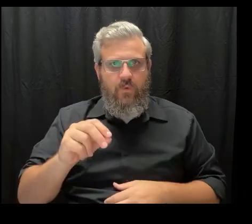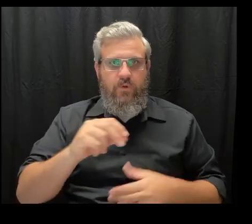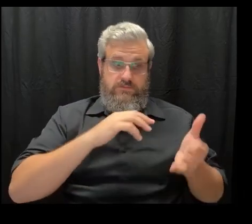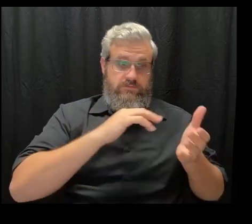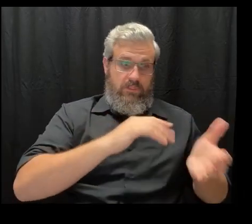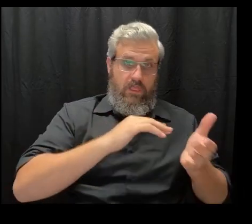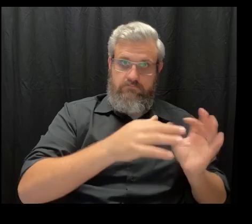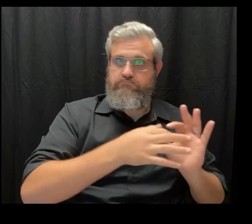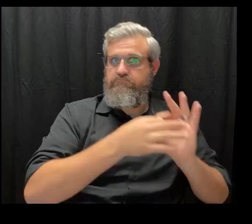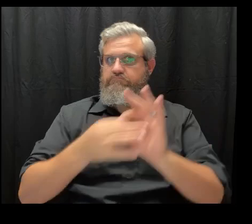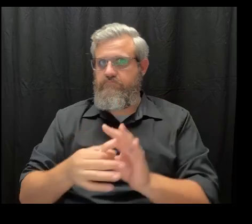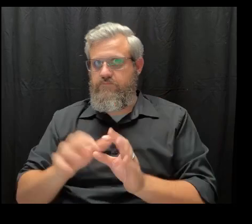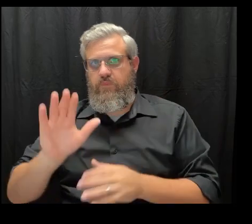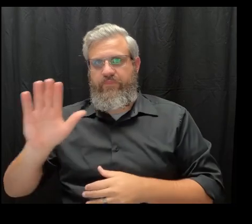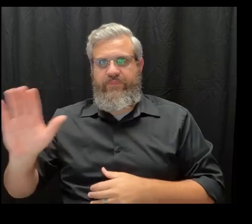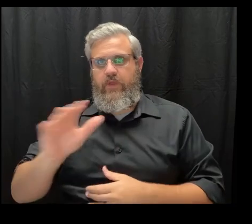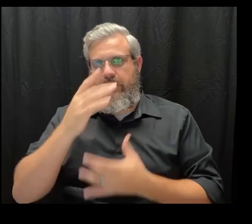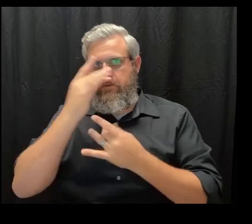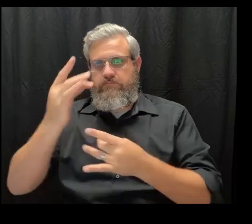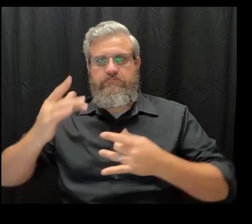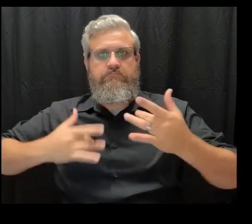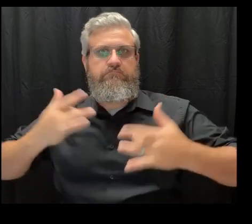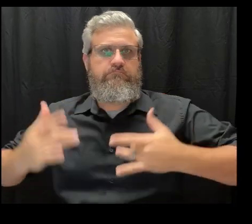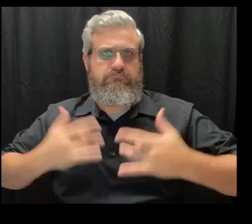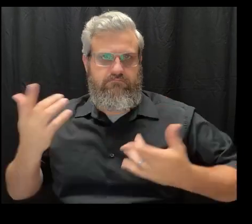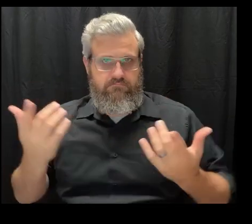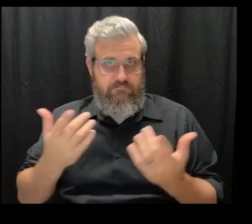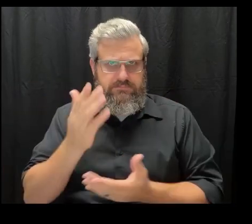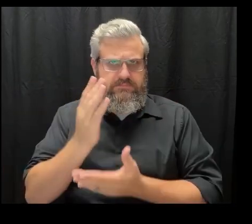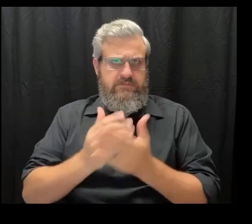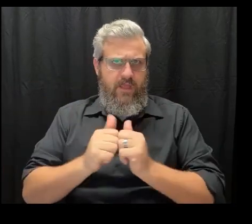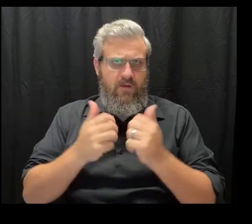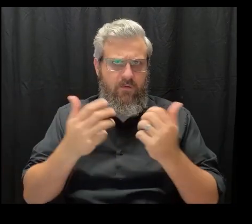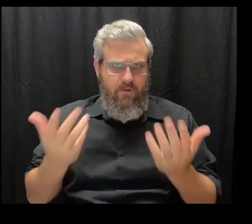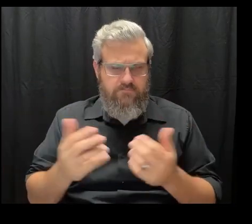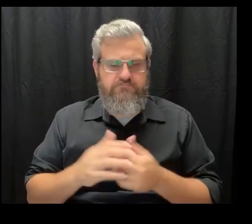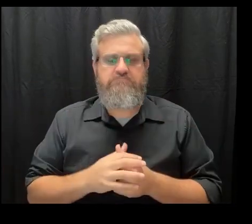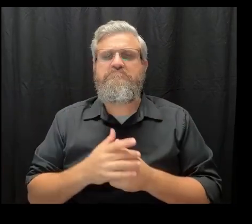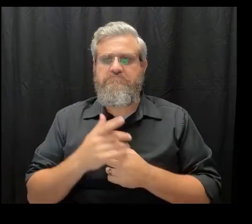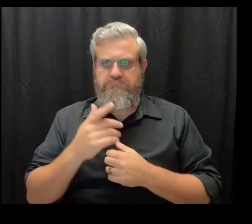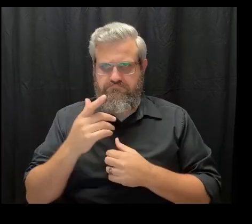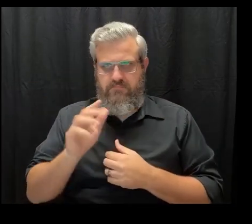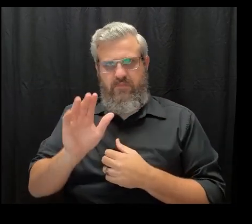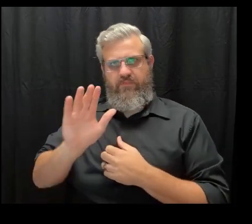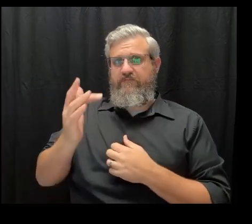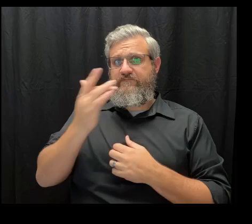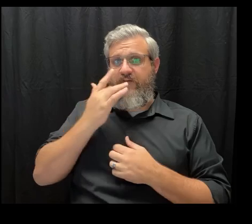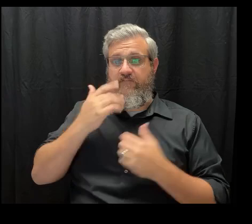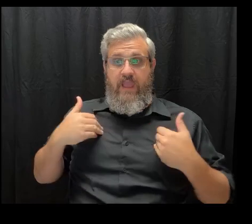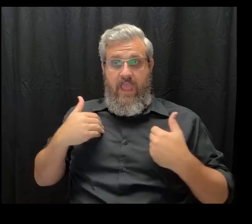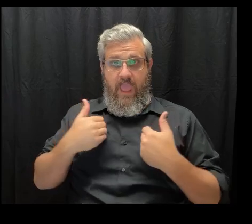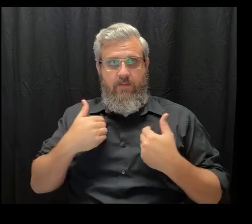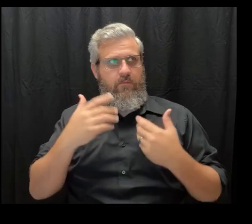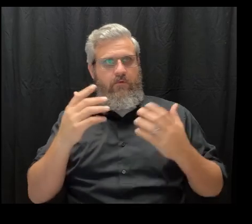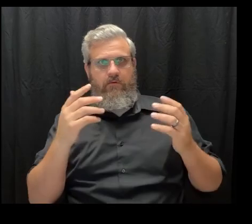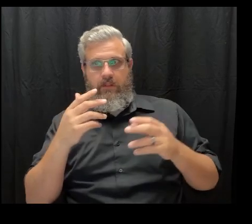what excites your students. Some of the ways you can do this are by using a student's favorite animal in a math word